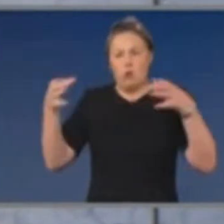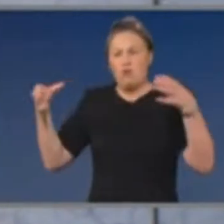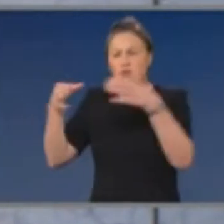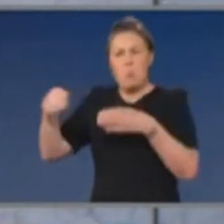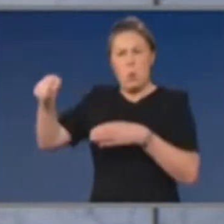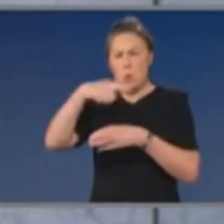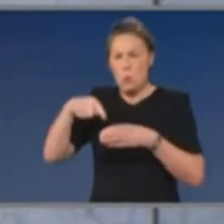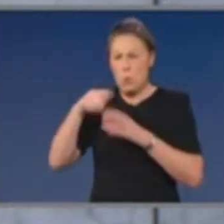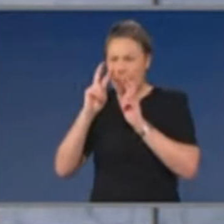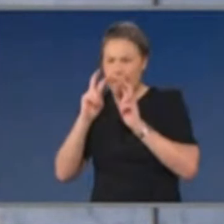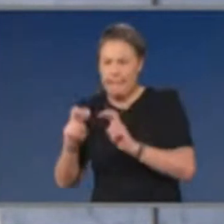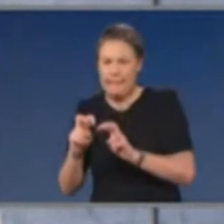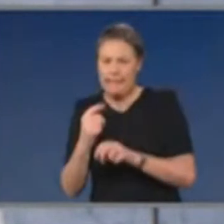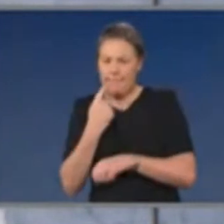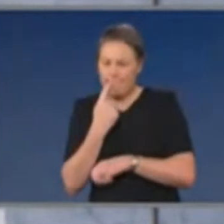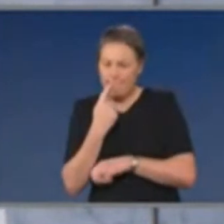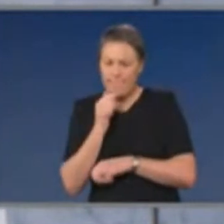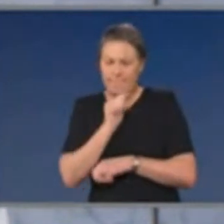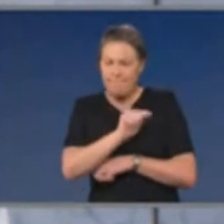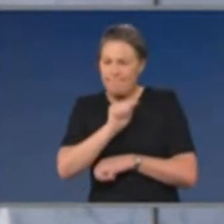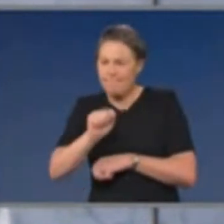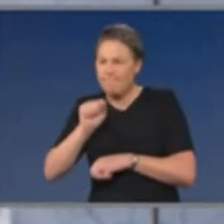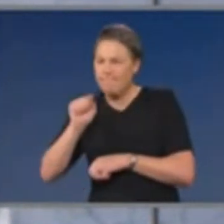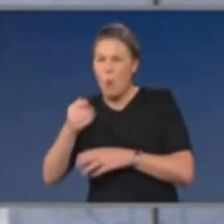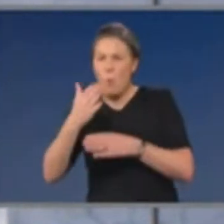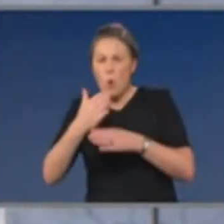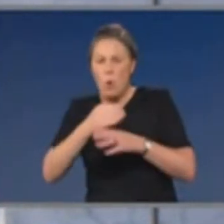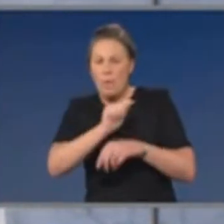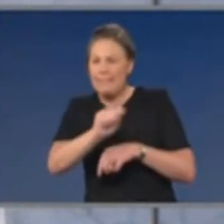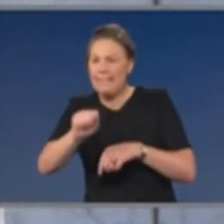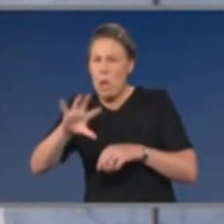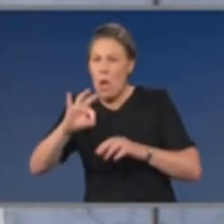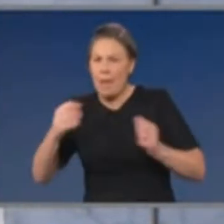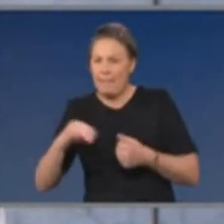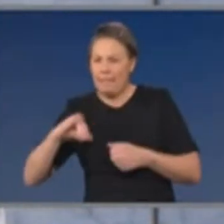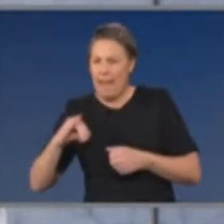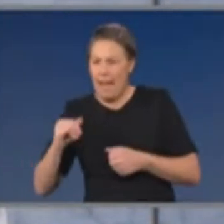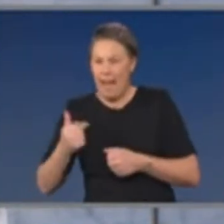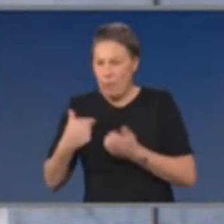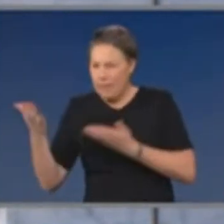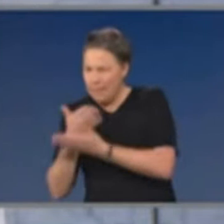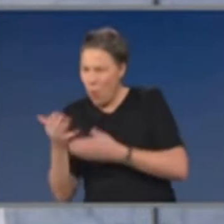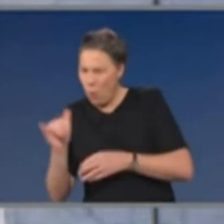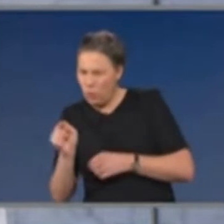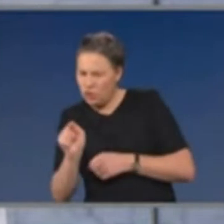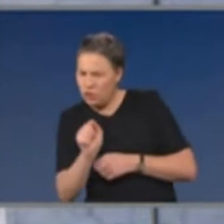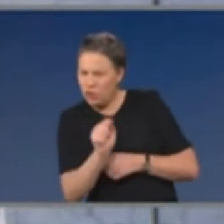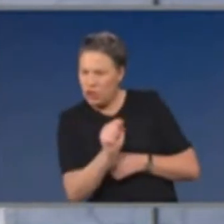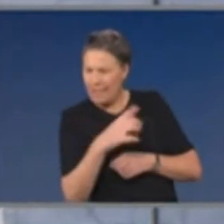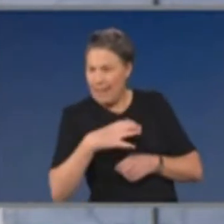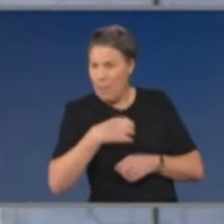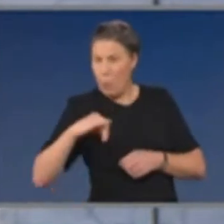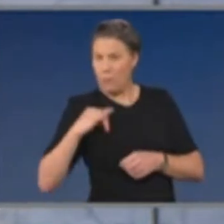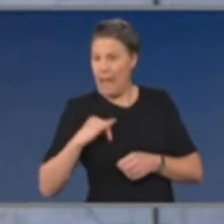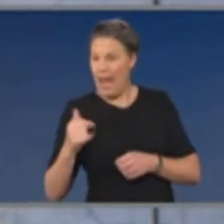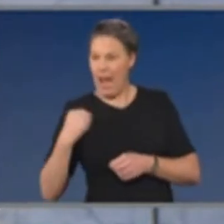and state and territories to ensure that the training that is being funded is in areas of demand. We